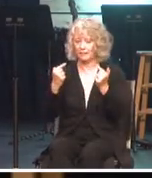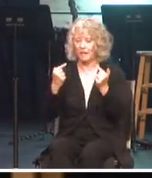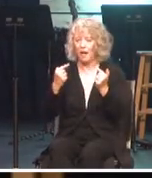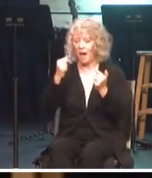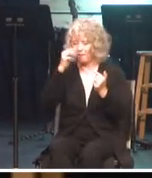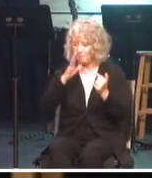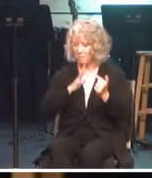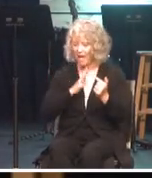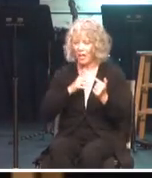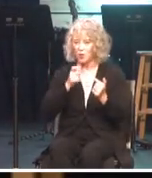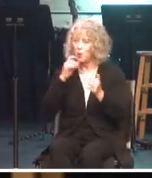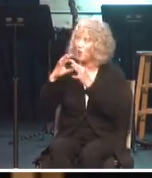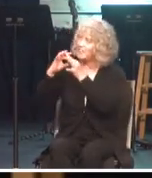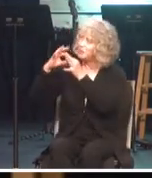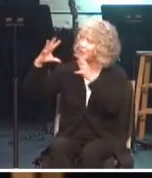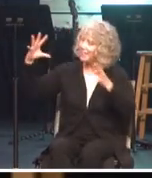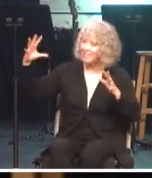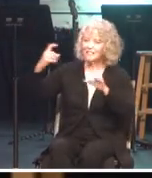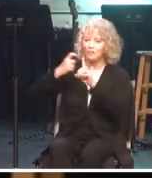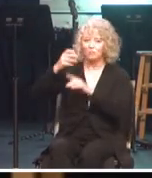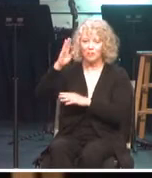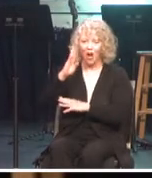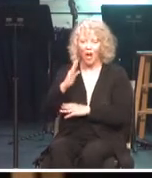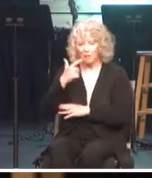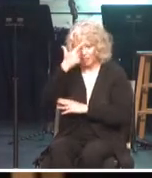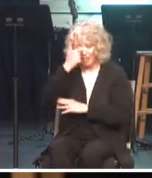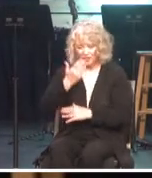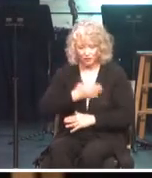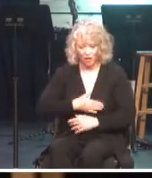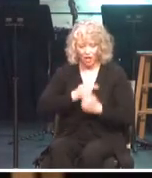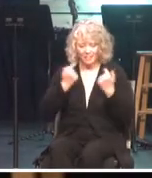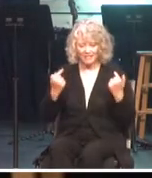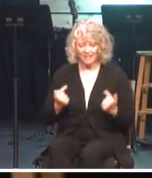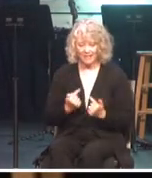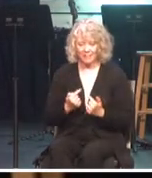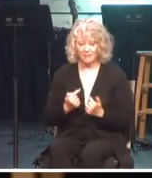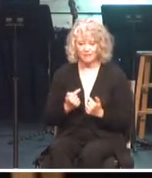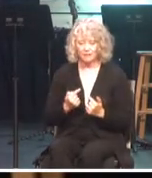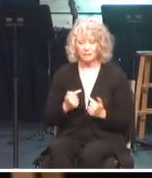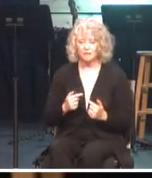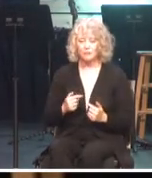fallen man. Since not only acknowledging our sinfulness is where saving faith begins,